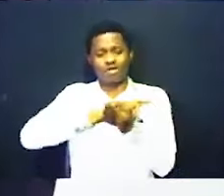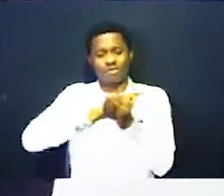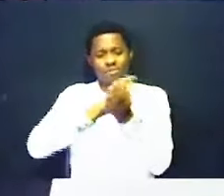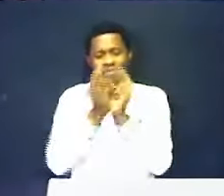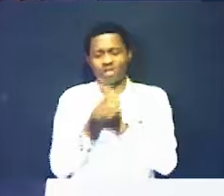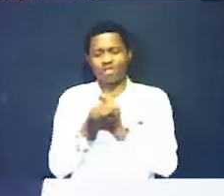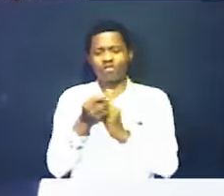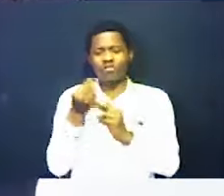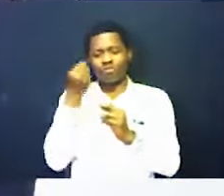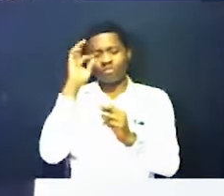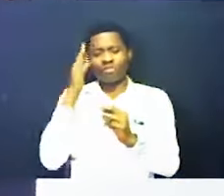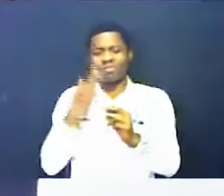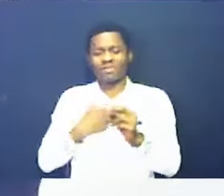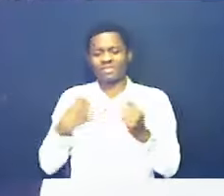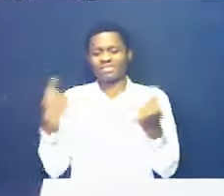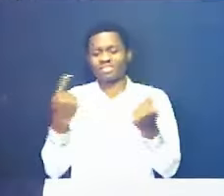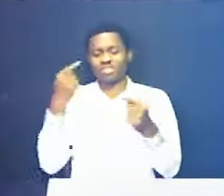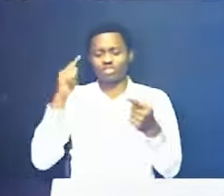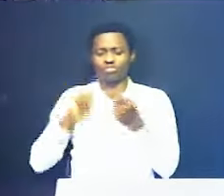sins today.